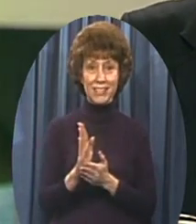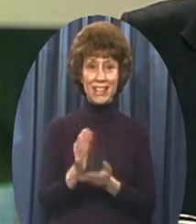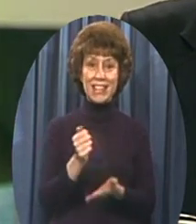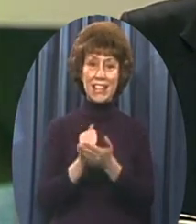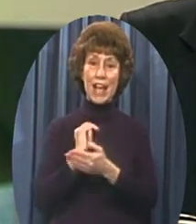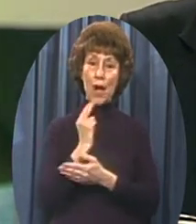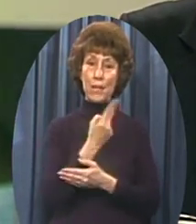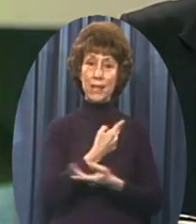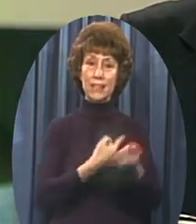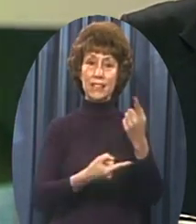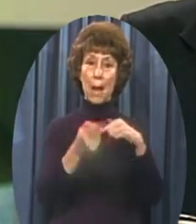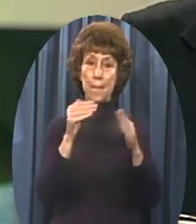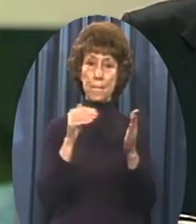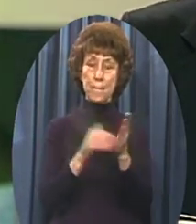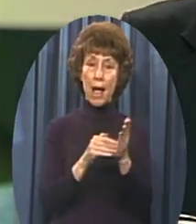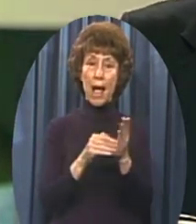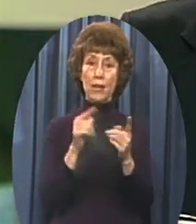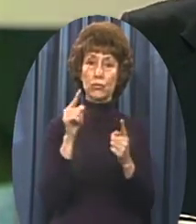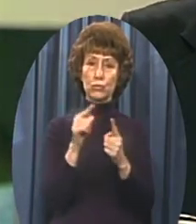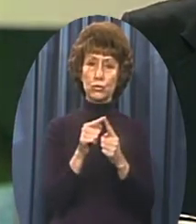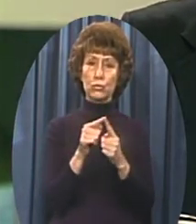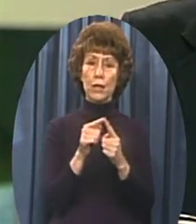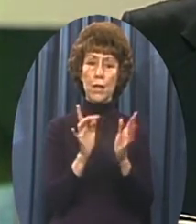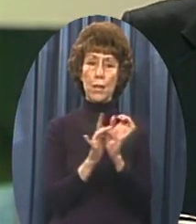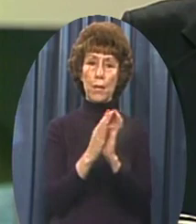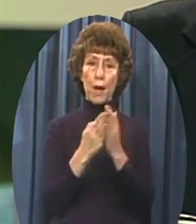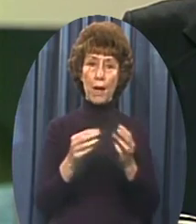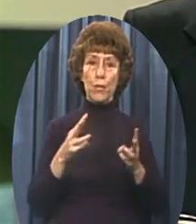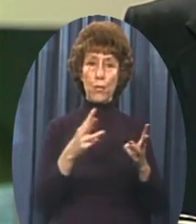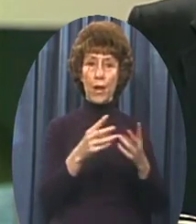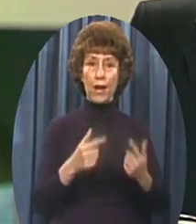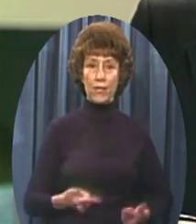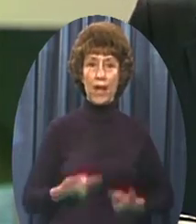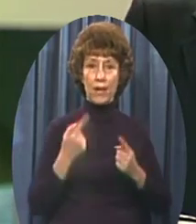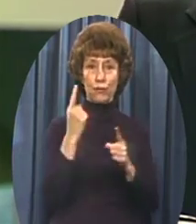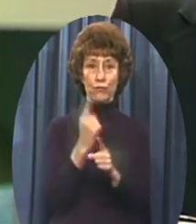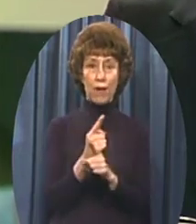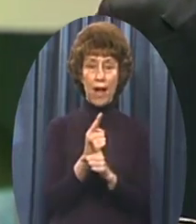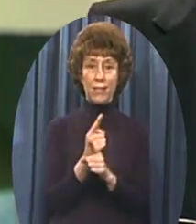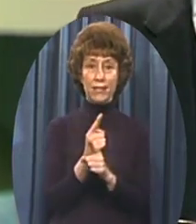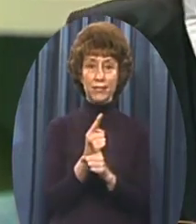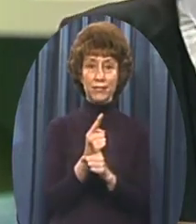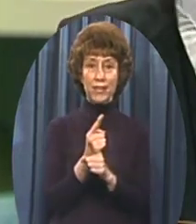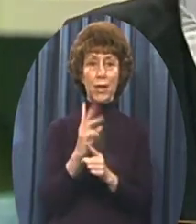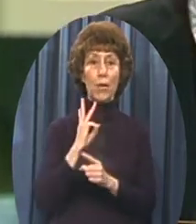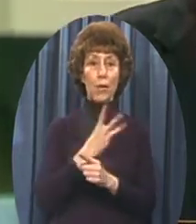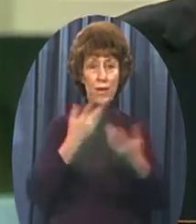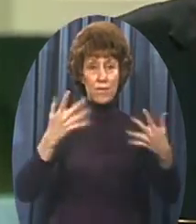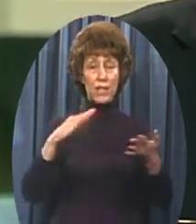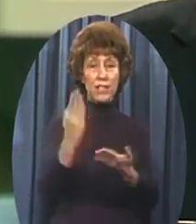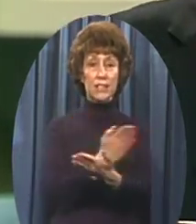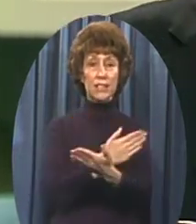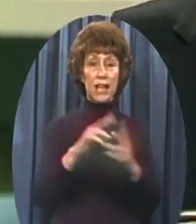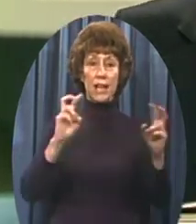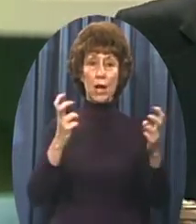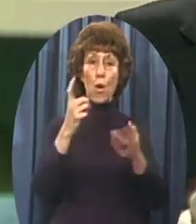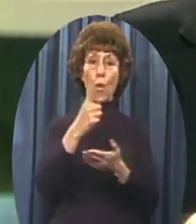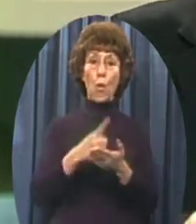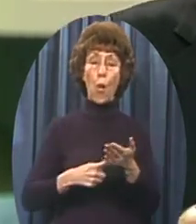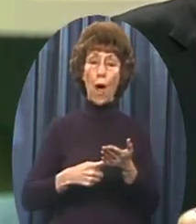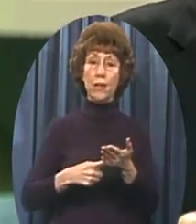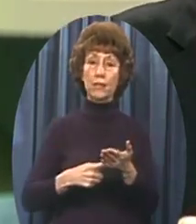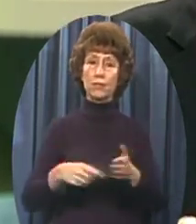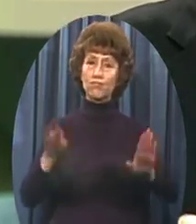to biblical principles, a return to moral sanity. No, we just sang, what a friend we have in Jesus. The one thing